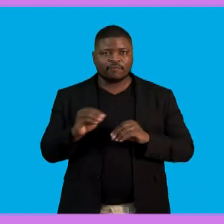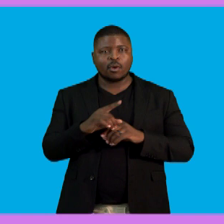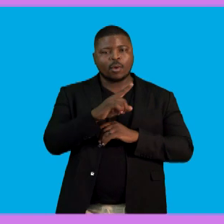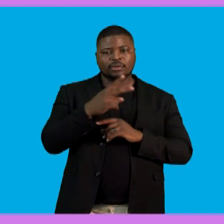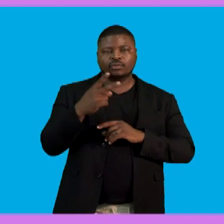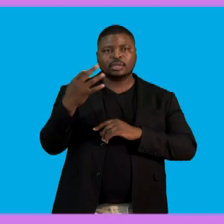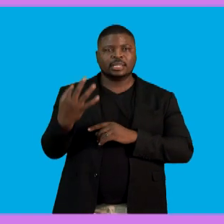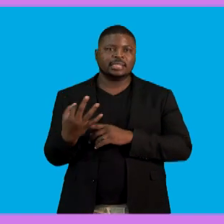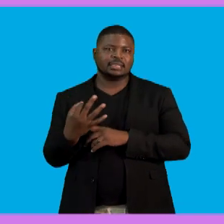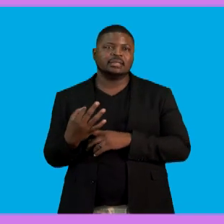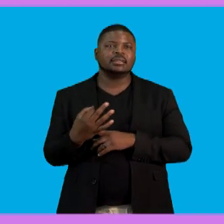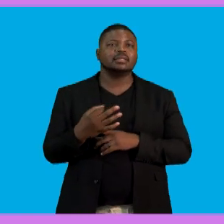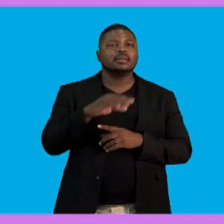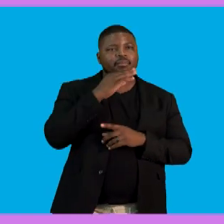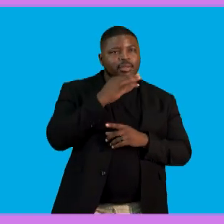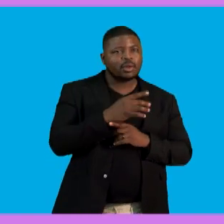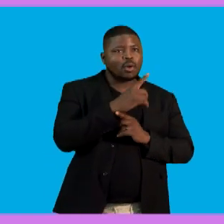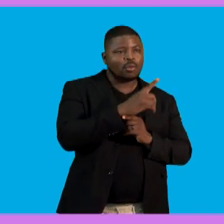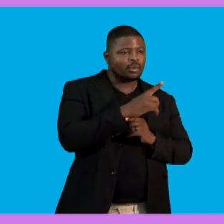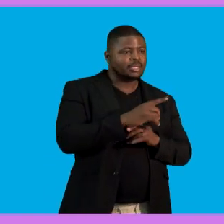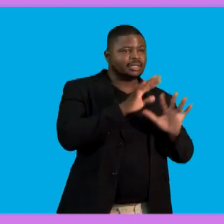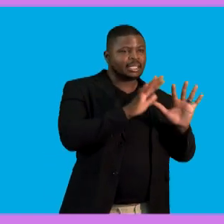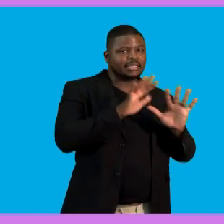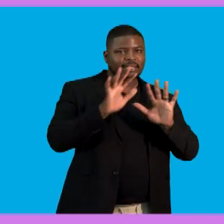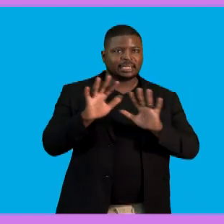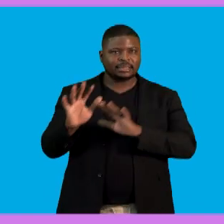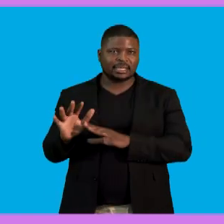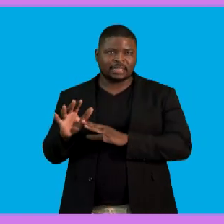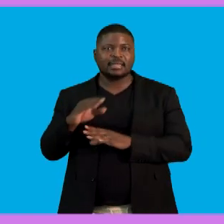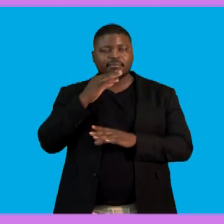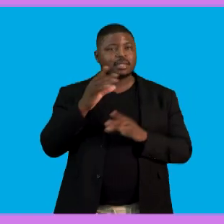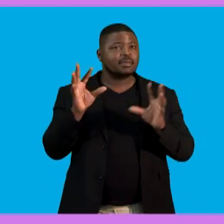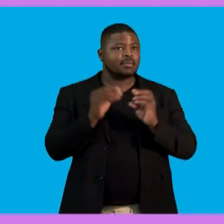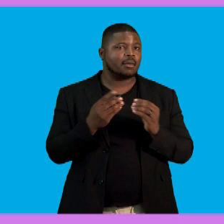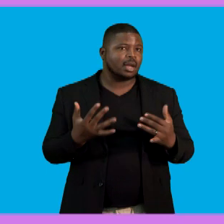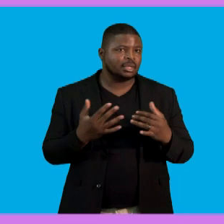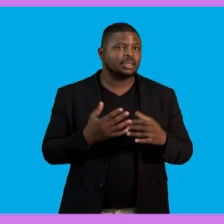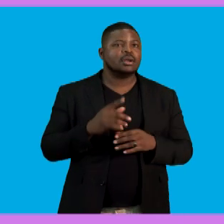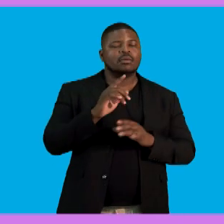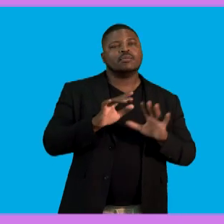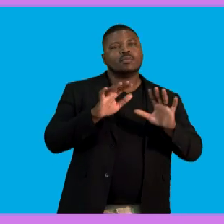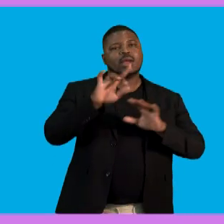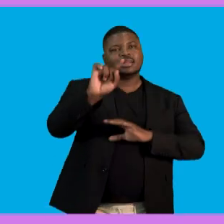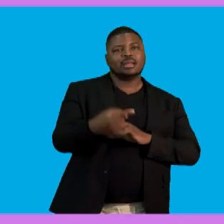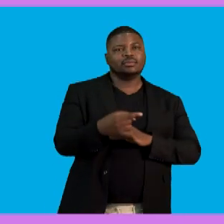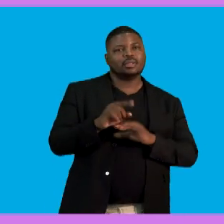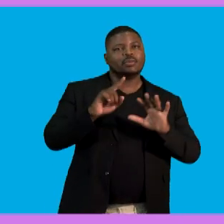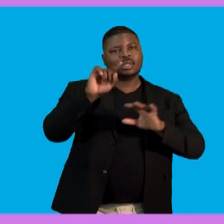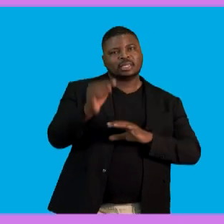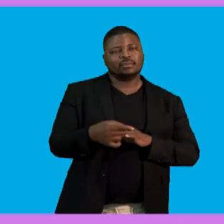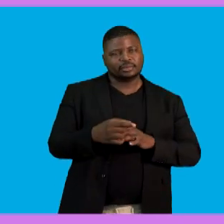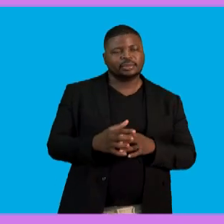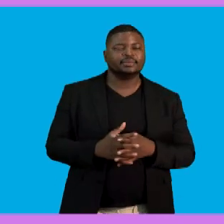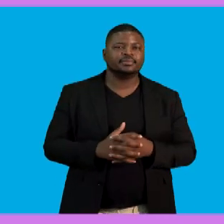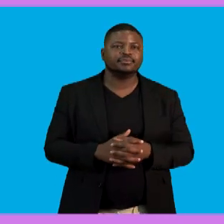3. So it means it's going to be 1, 10, another 10, and another 10. So it actually is 1,000 to move from kilometers